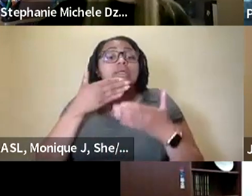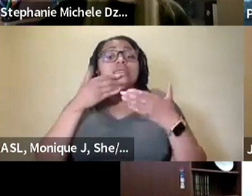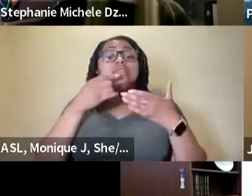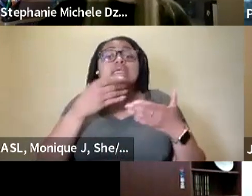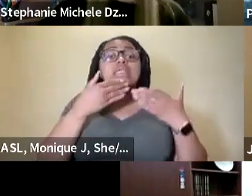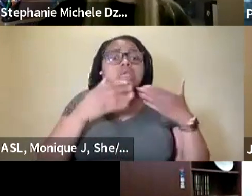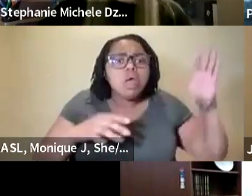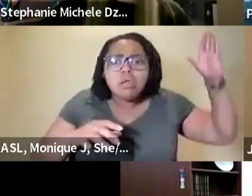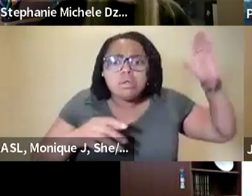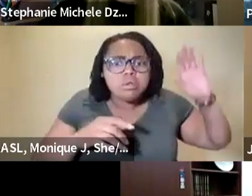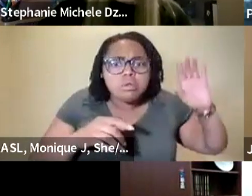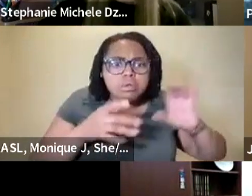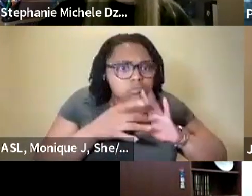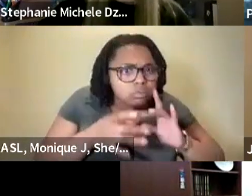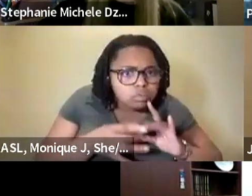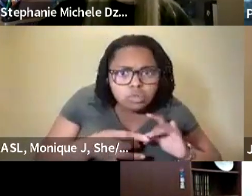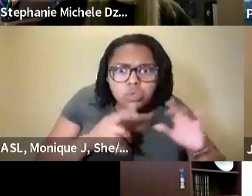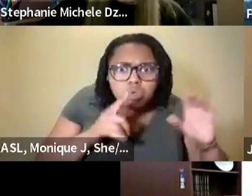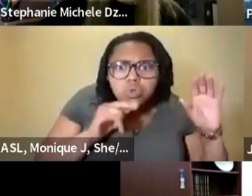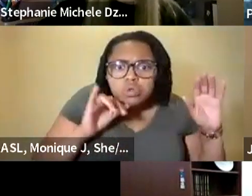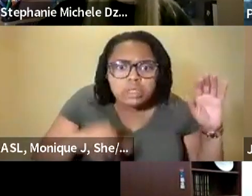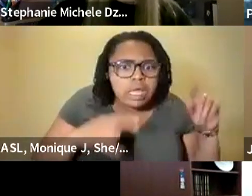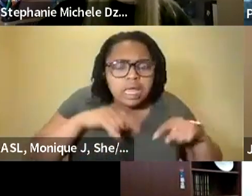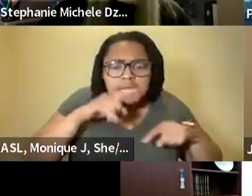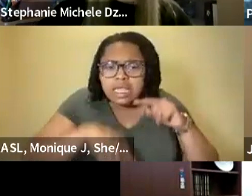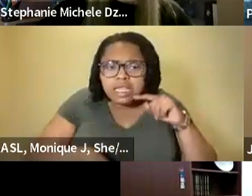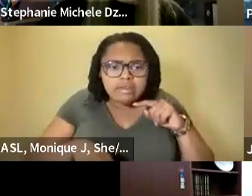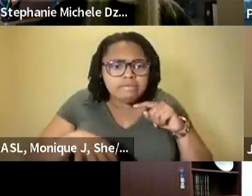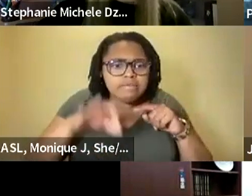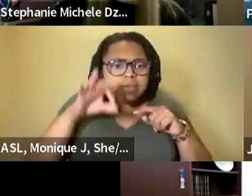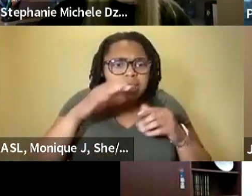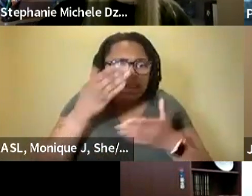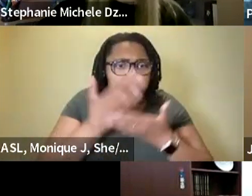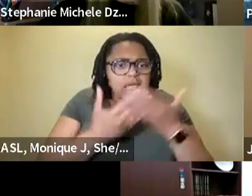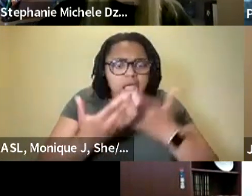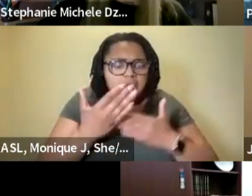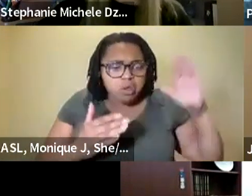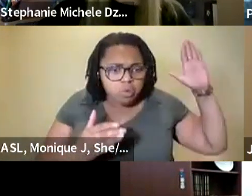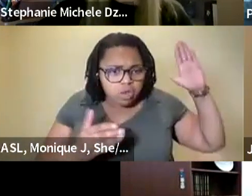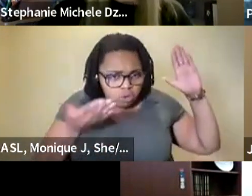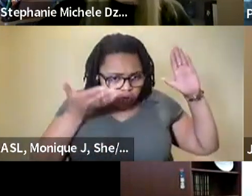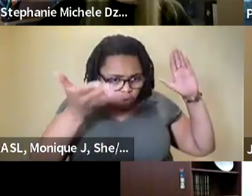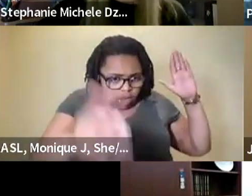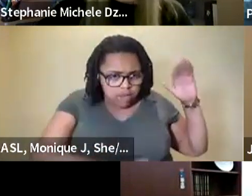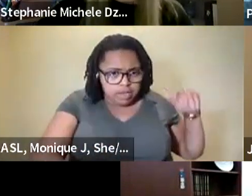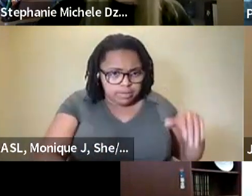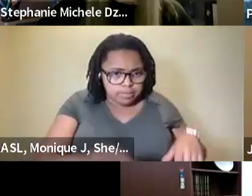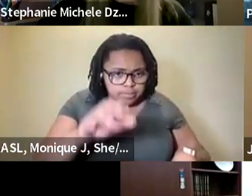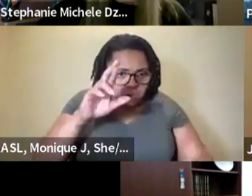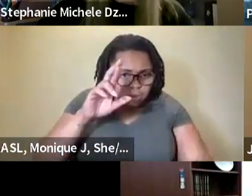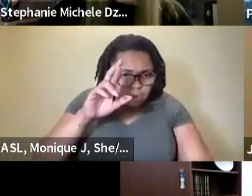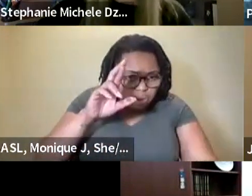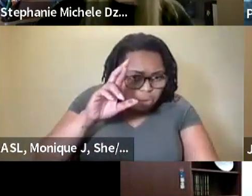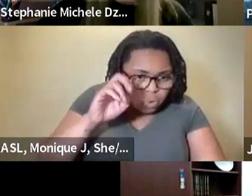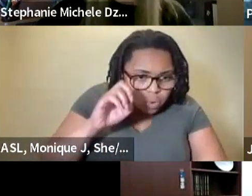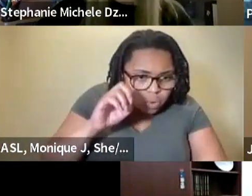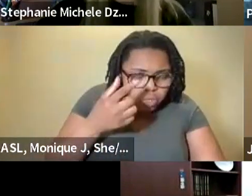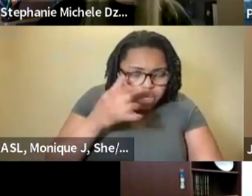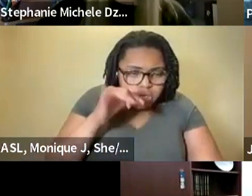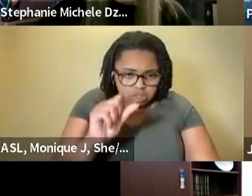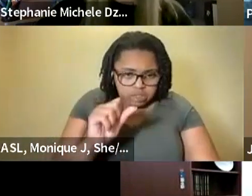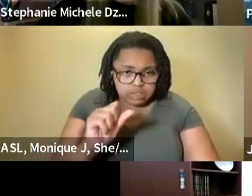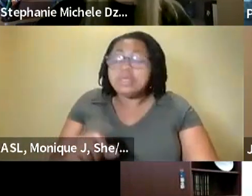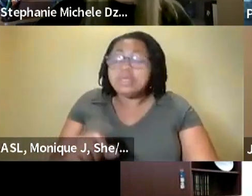you. Who's that? I can't find the hand raised. Oh, go ahead, Regis. Yeah, I did want to announce that